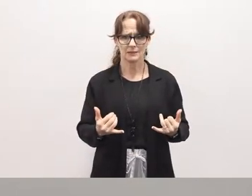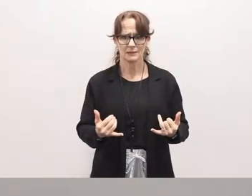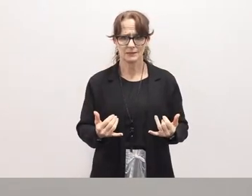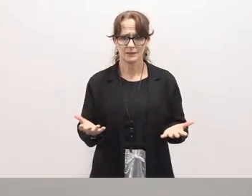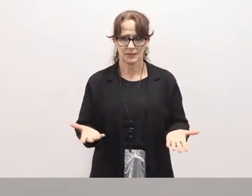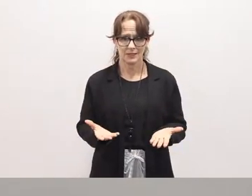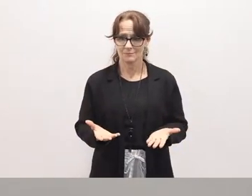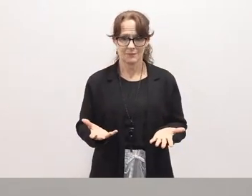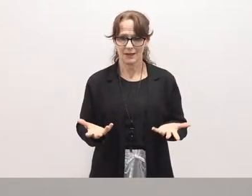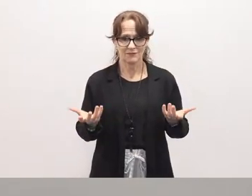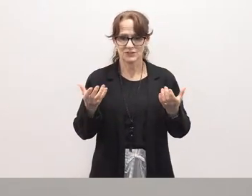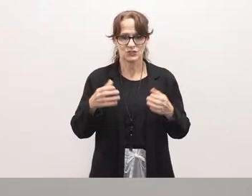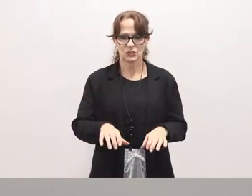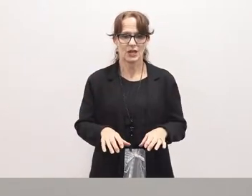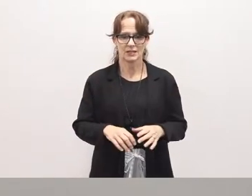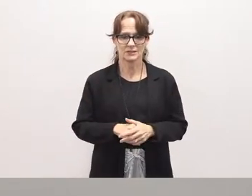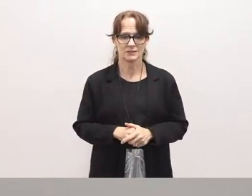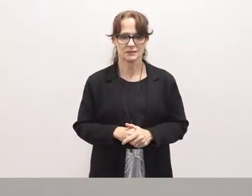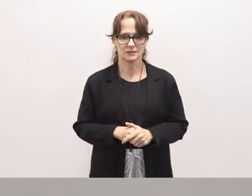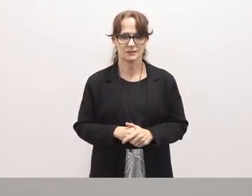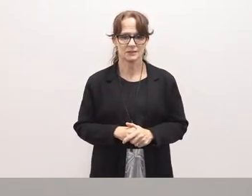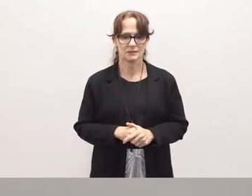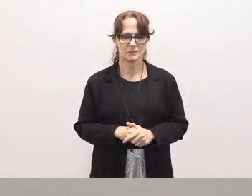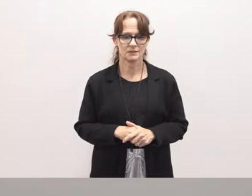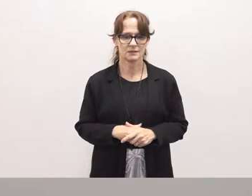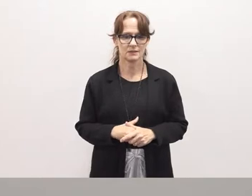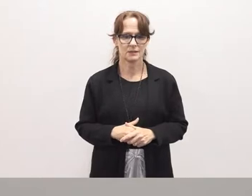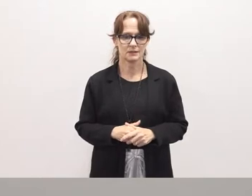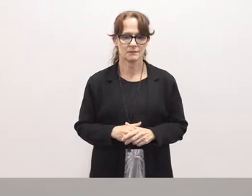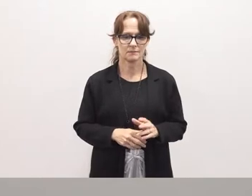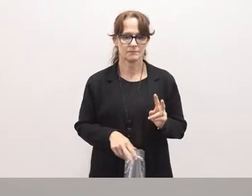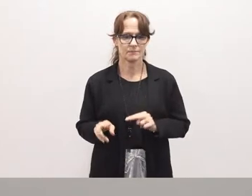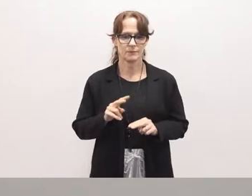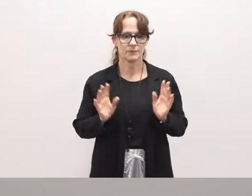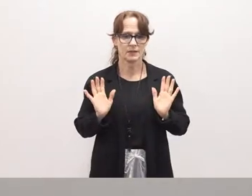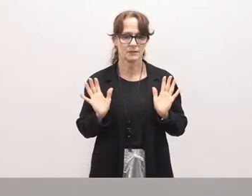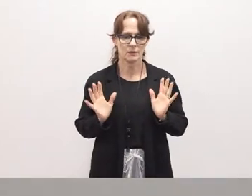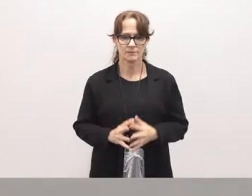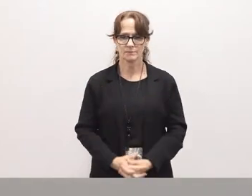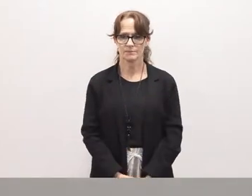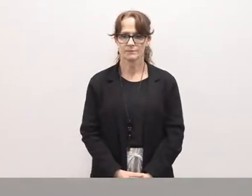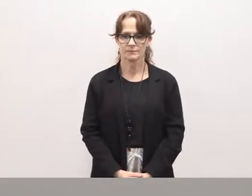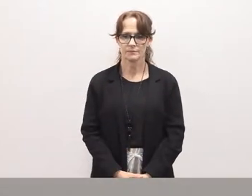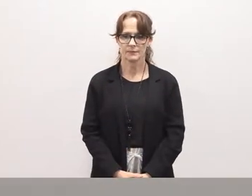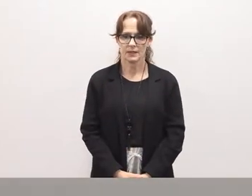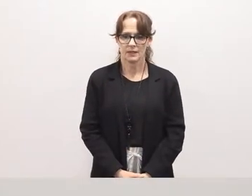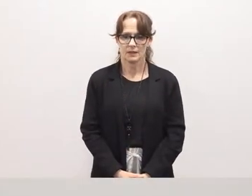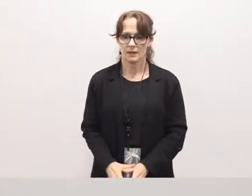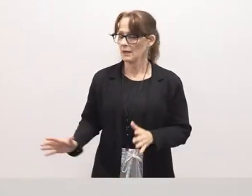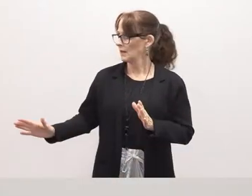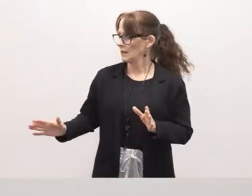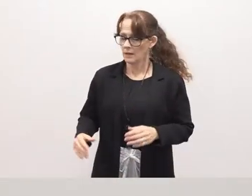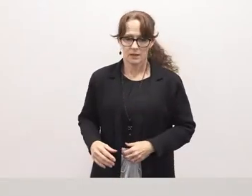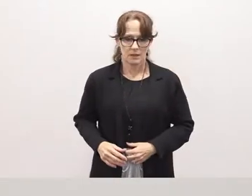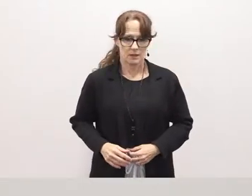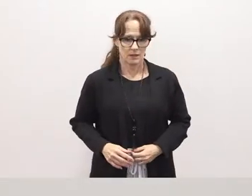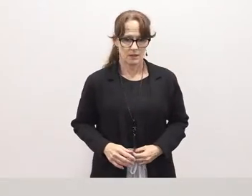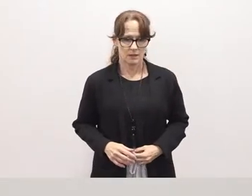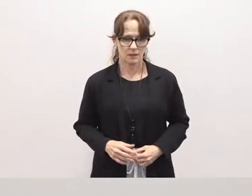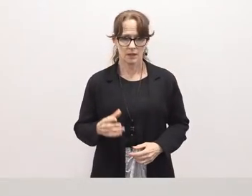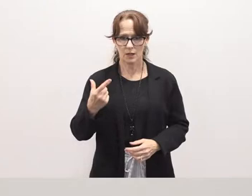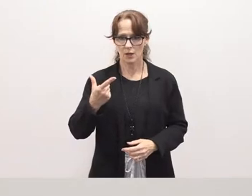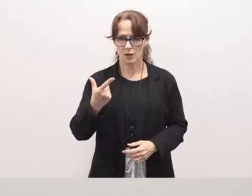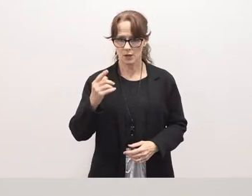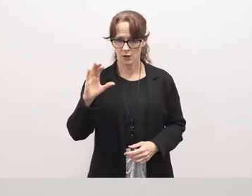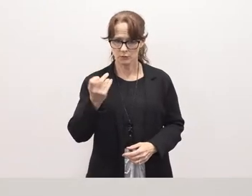I just didn't have a chance to look at it. That's all. Yeah. I can send. Oh, I'm sorry, President. No, I think that's